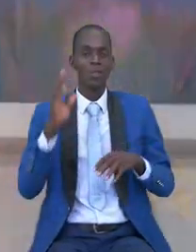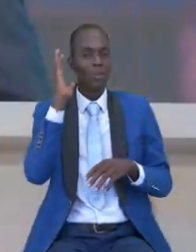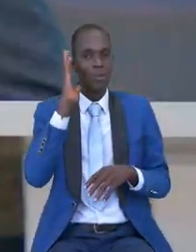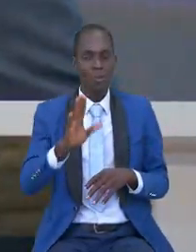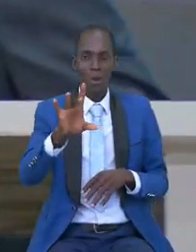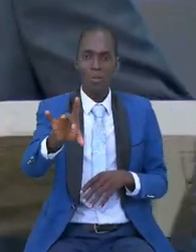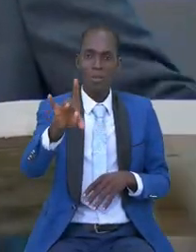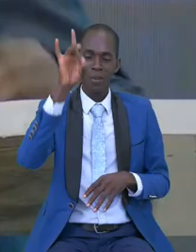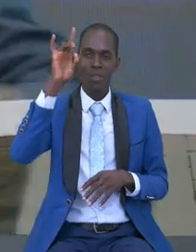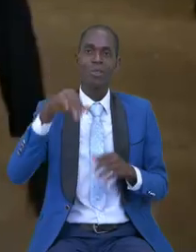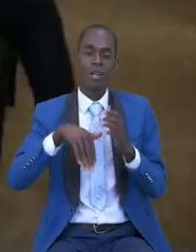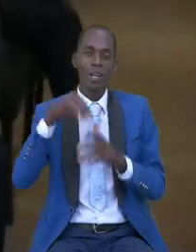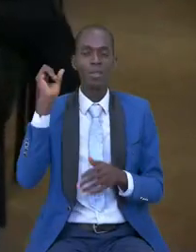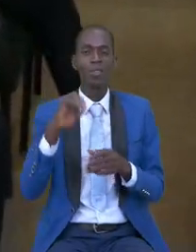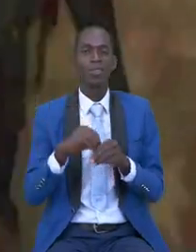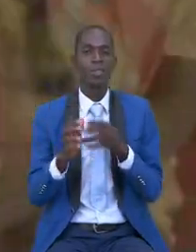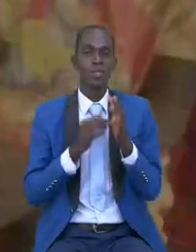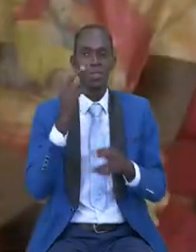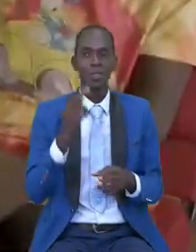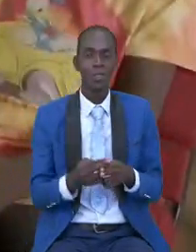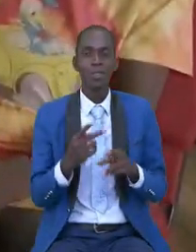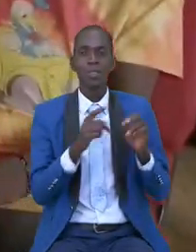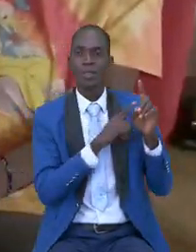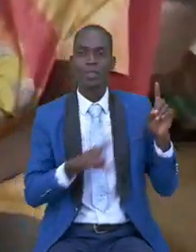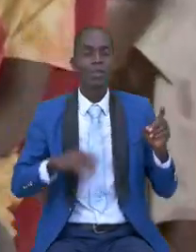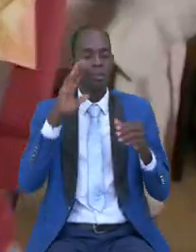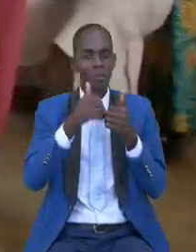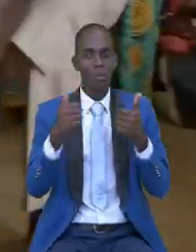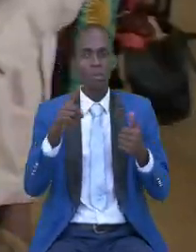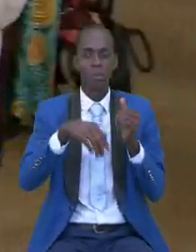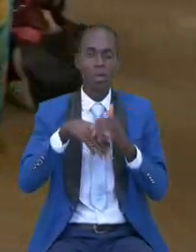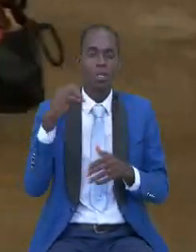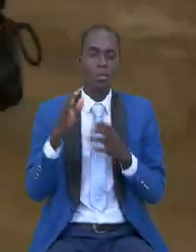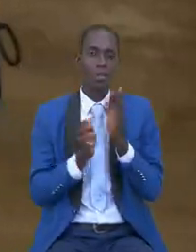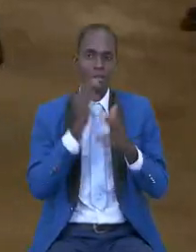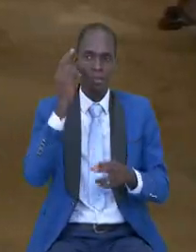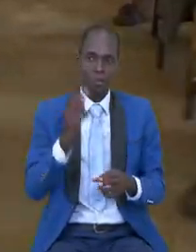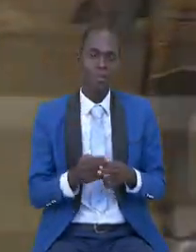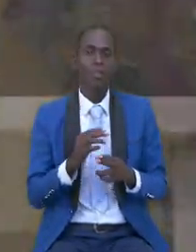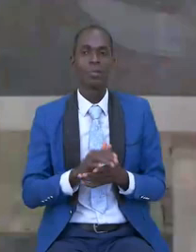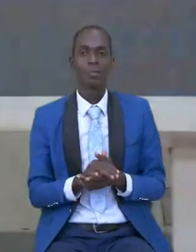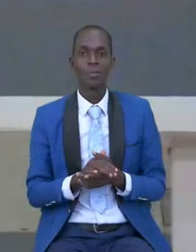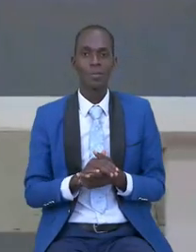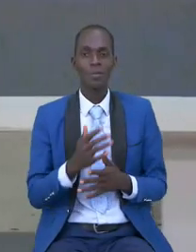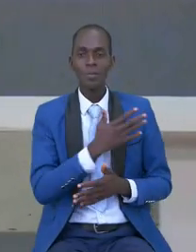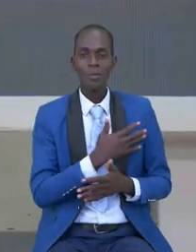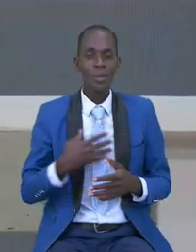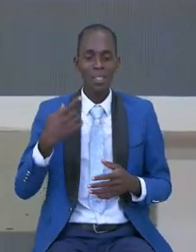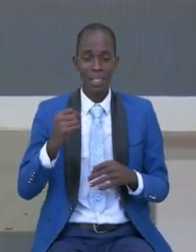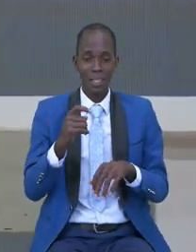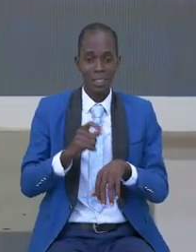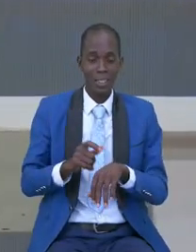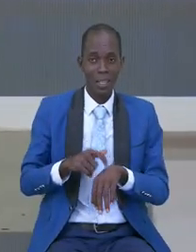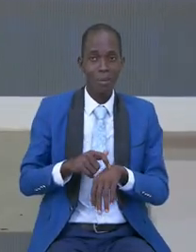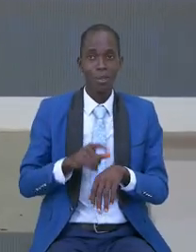you out. You will live a life of distinction. And the moment you